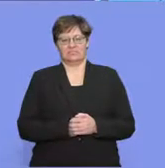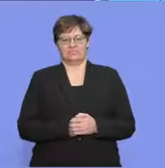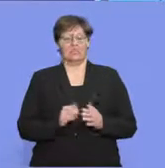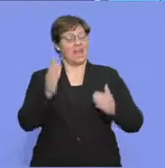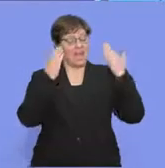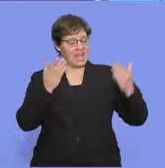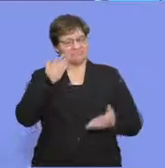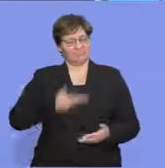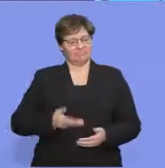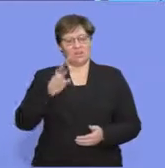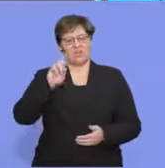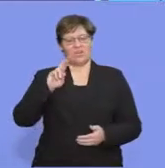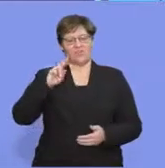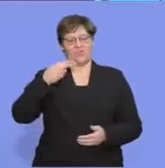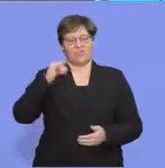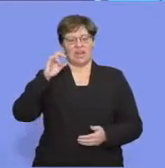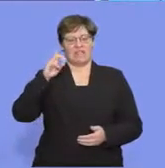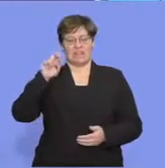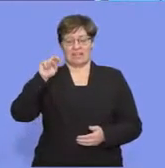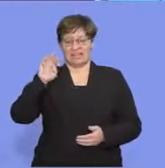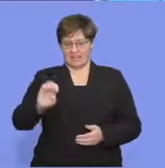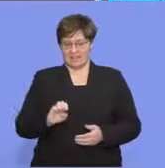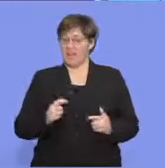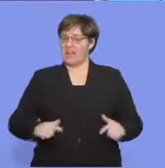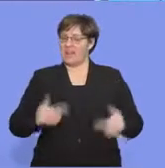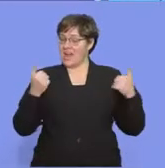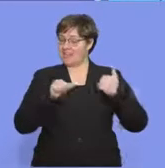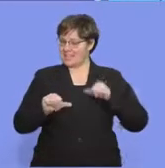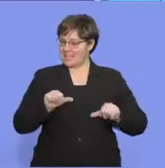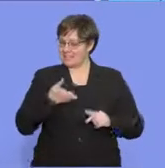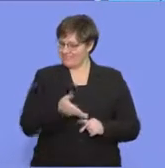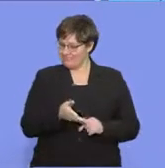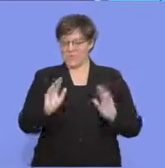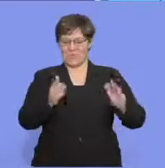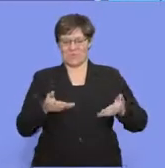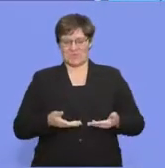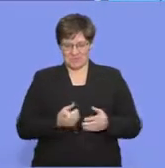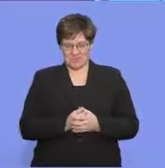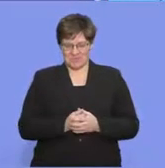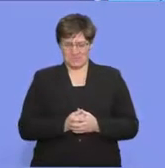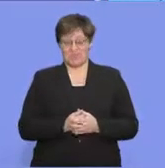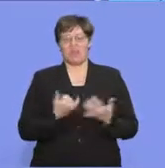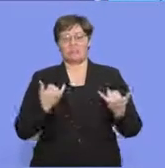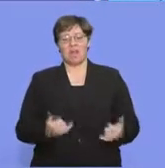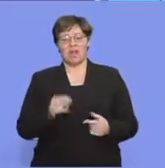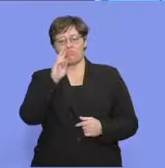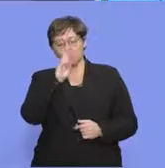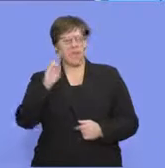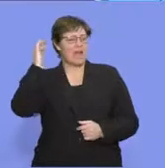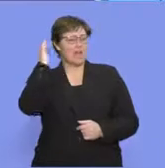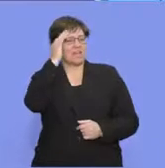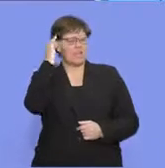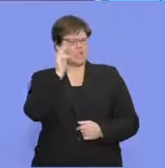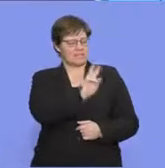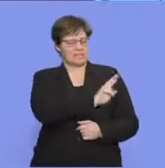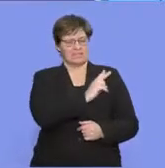Hi, I'm Radine. Welcome to Life Sciences. Today we're going to look at theories of evolution. Have you ever